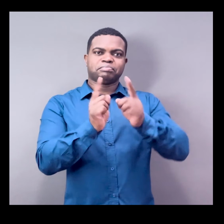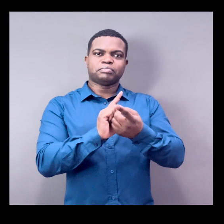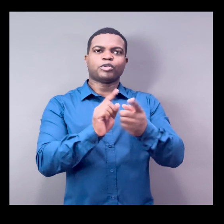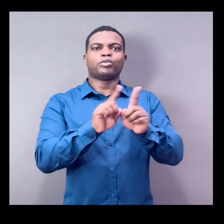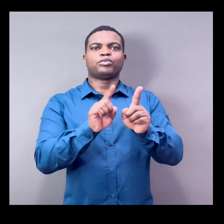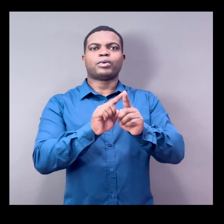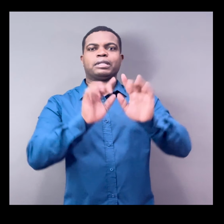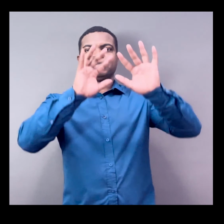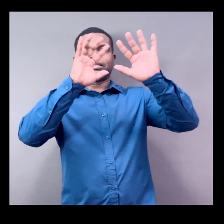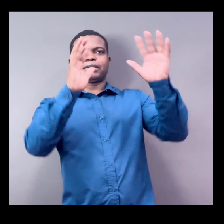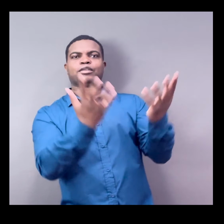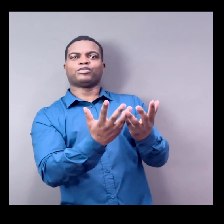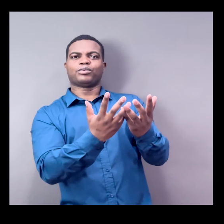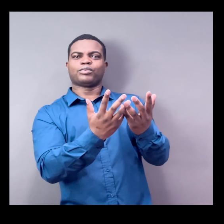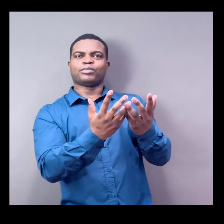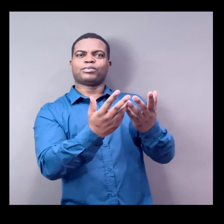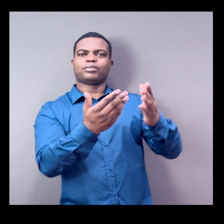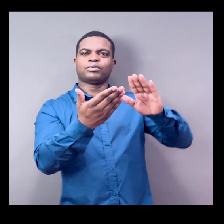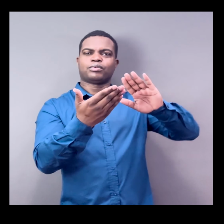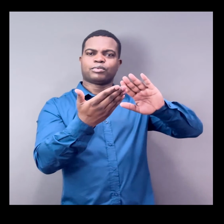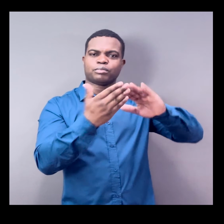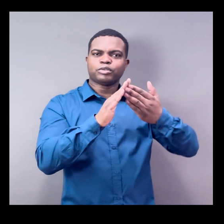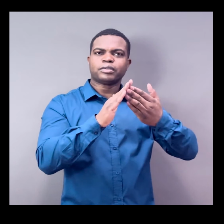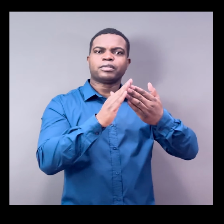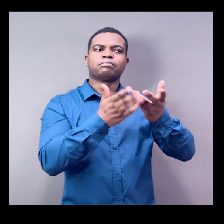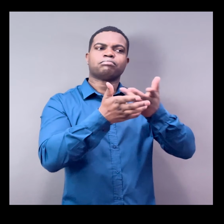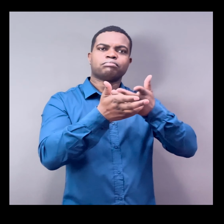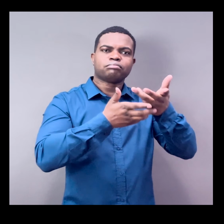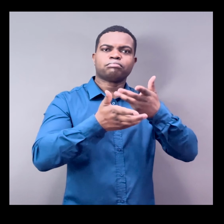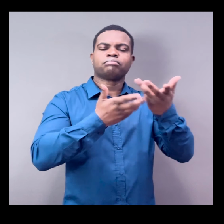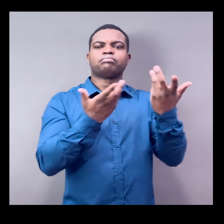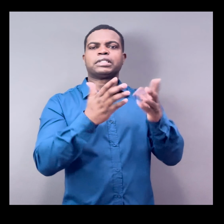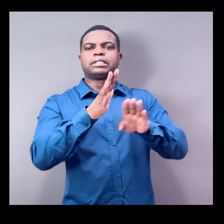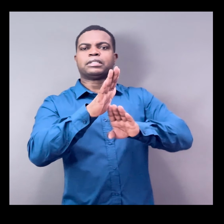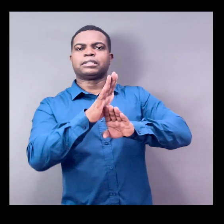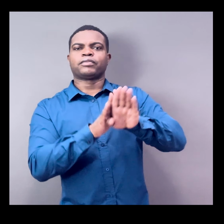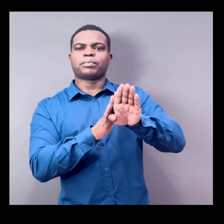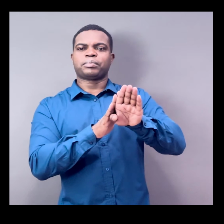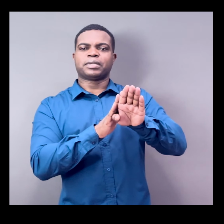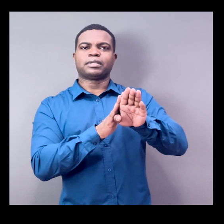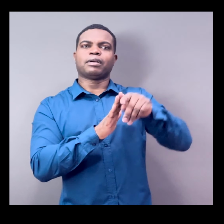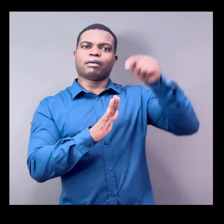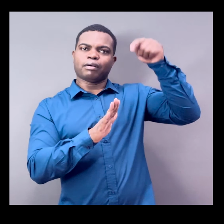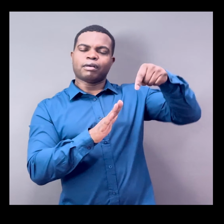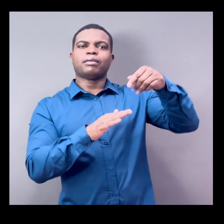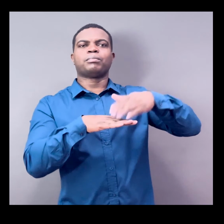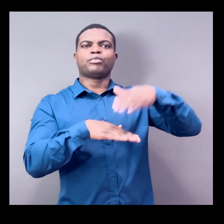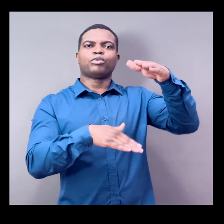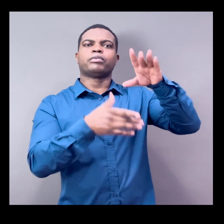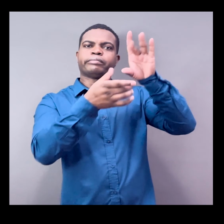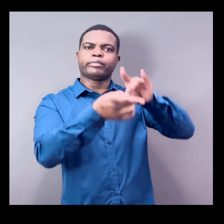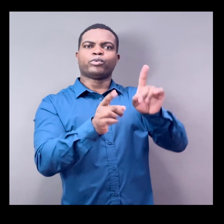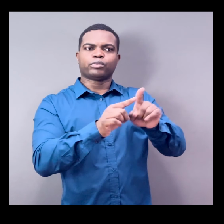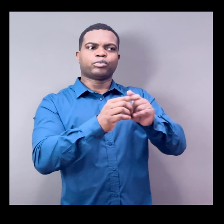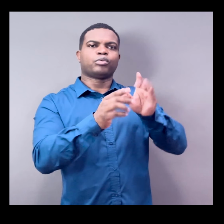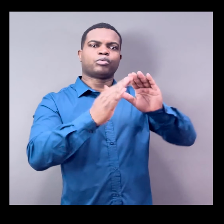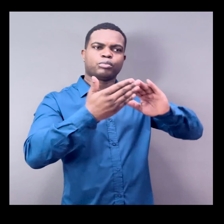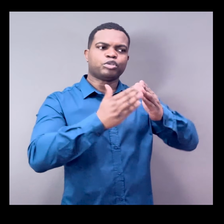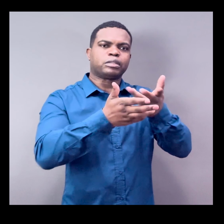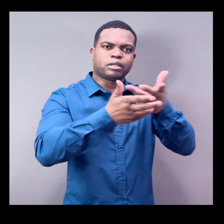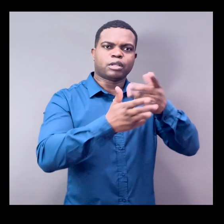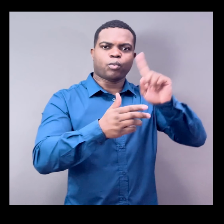international development and sustainability. So because the term community